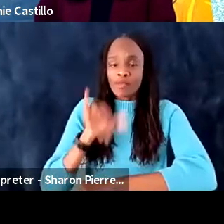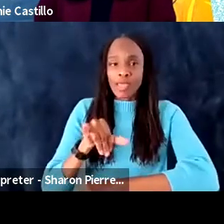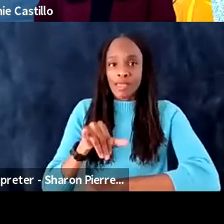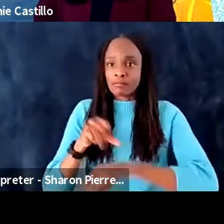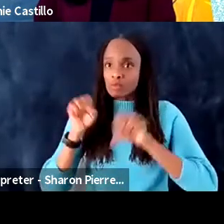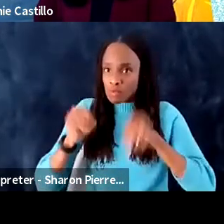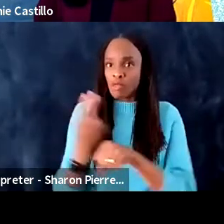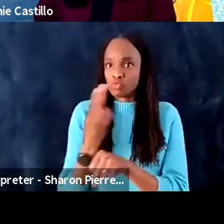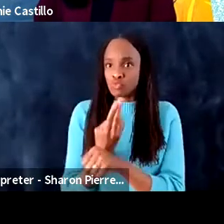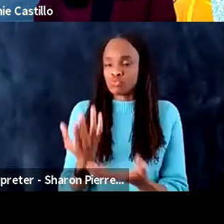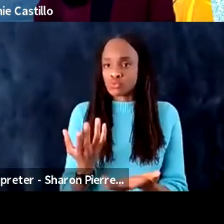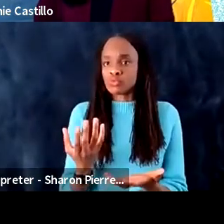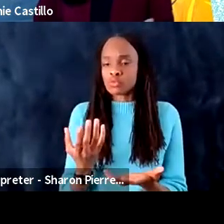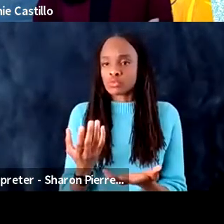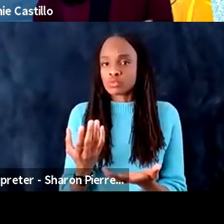usable,